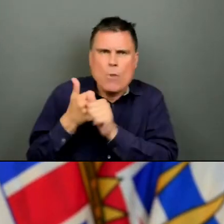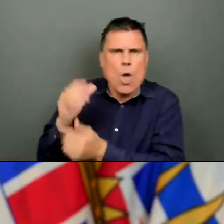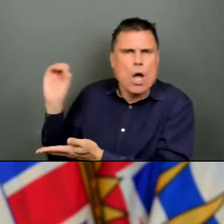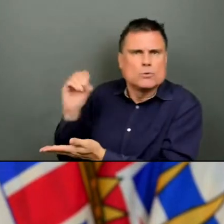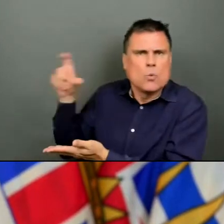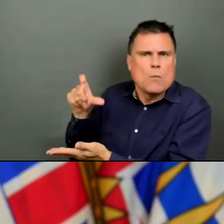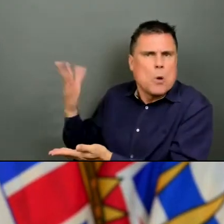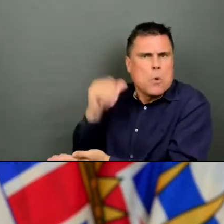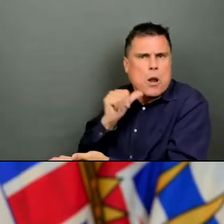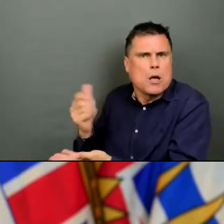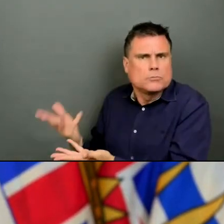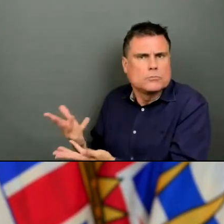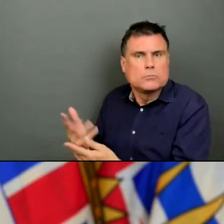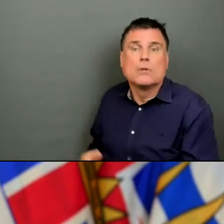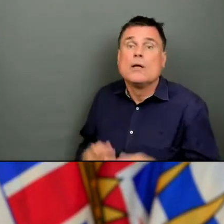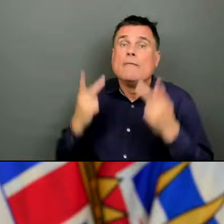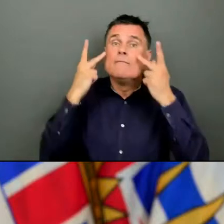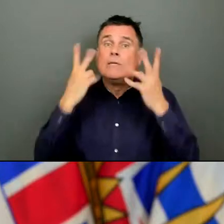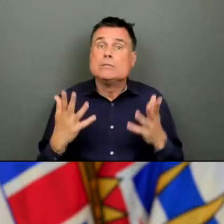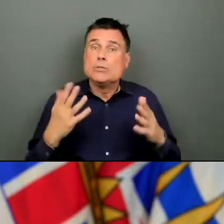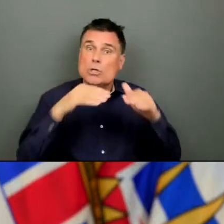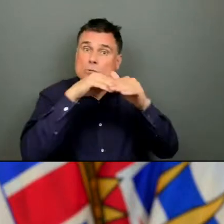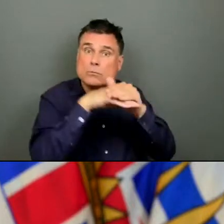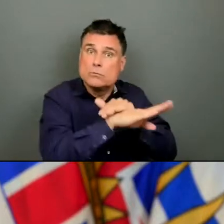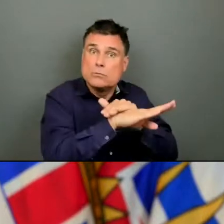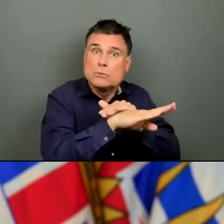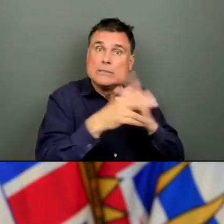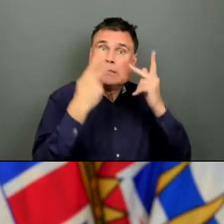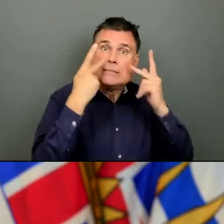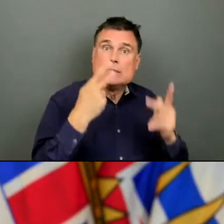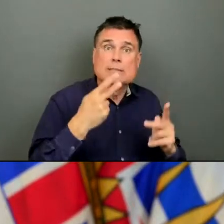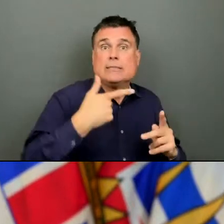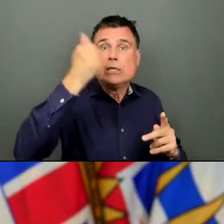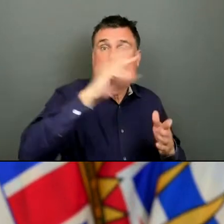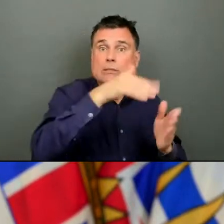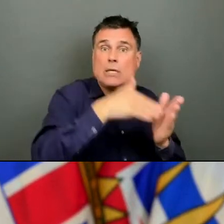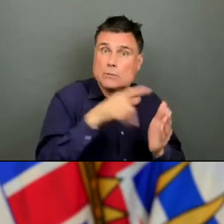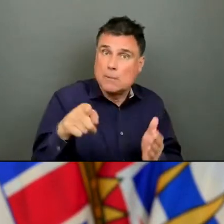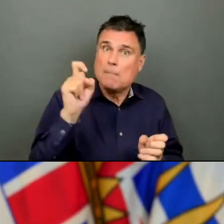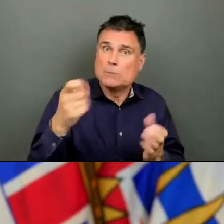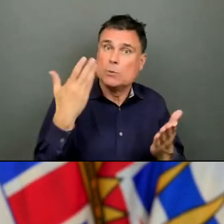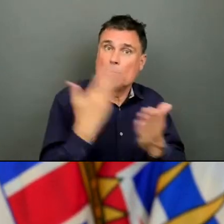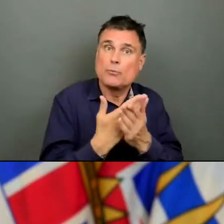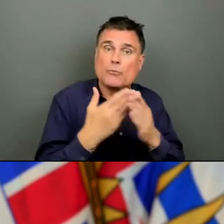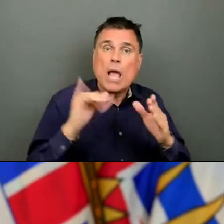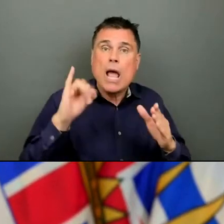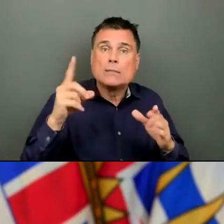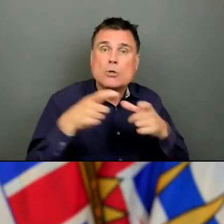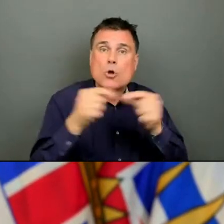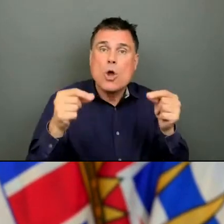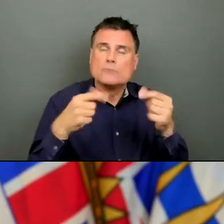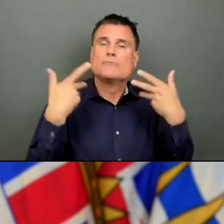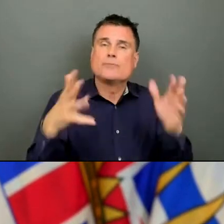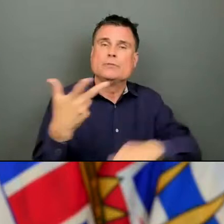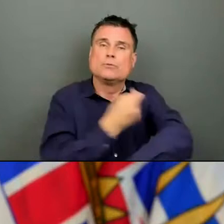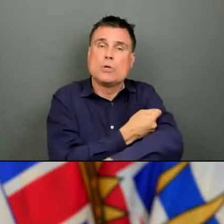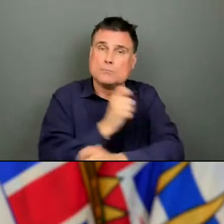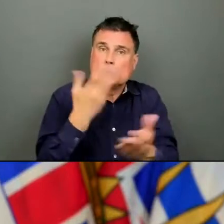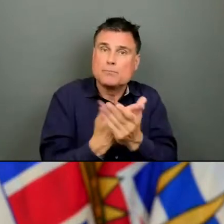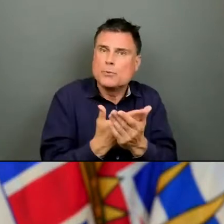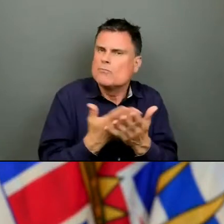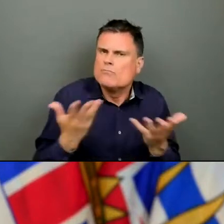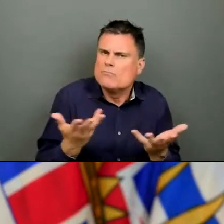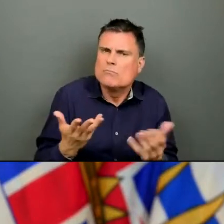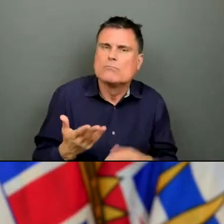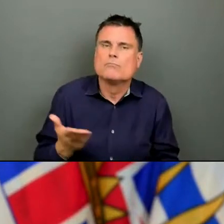visitors, unbidden visitors into long-term care? Yeah, so we have, as you know, revised our visitation policy